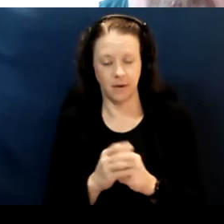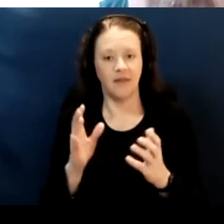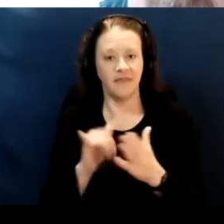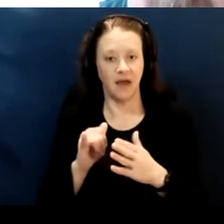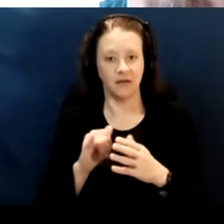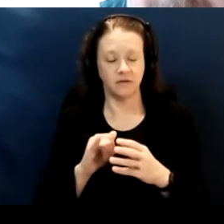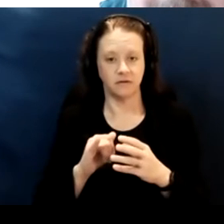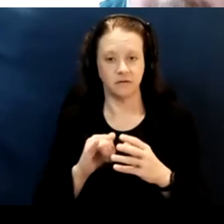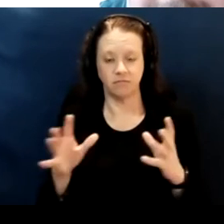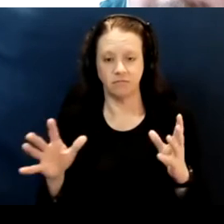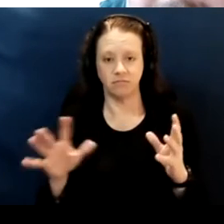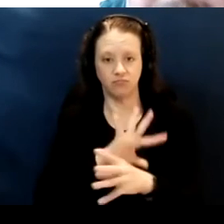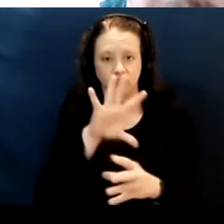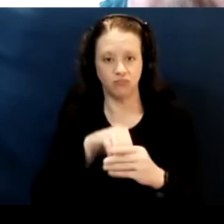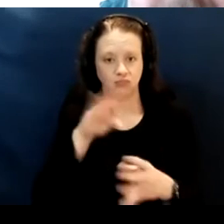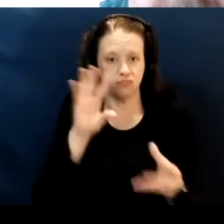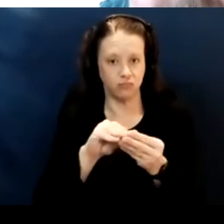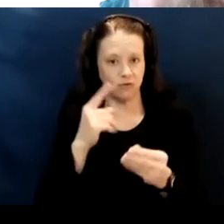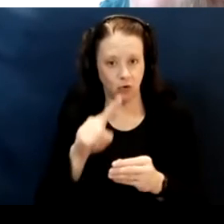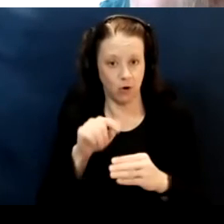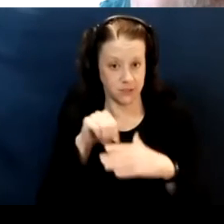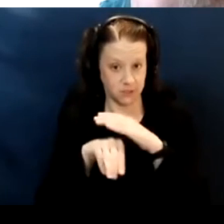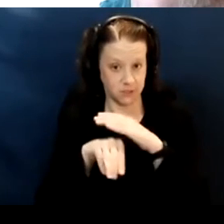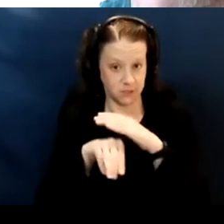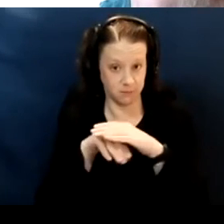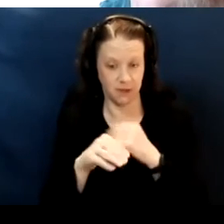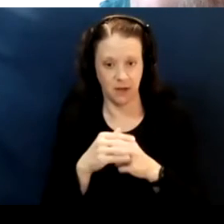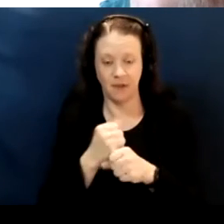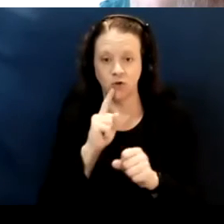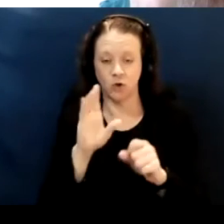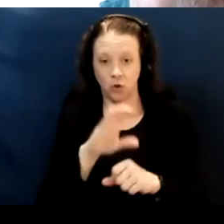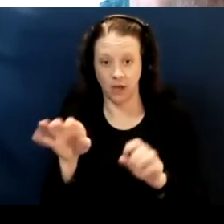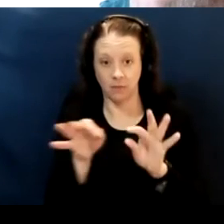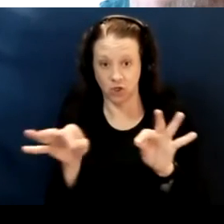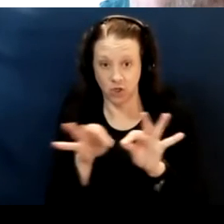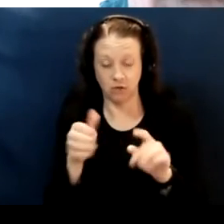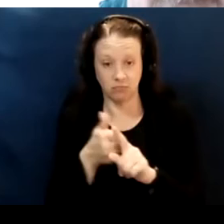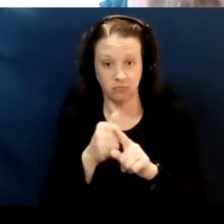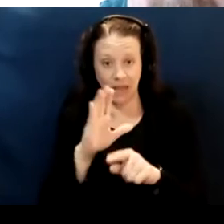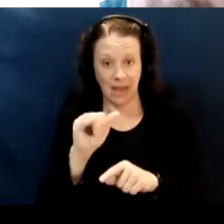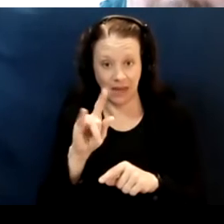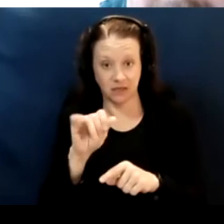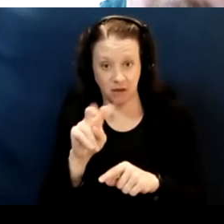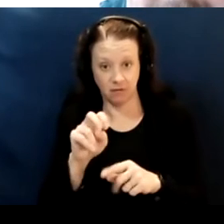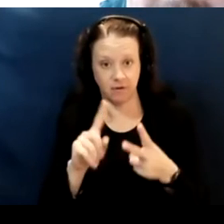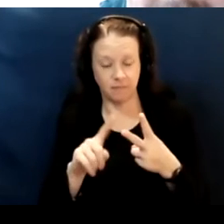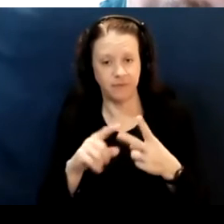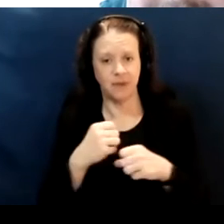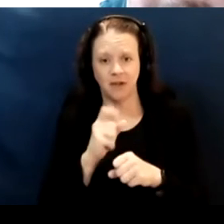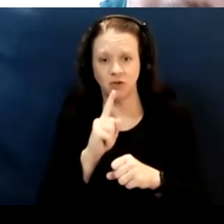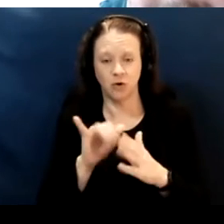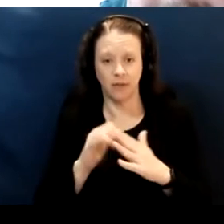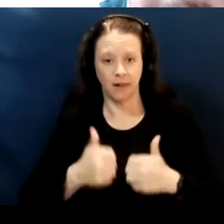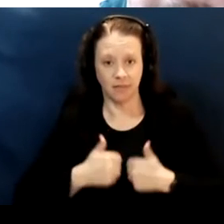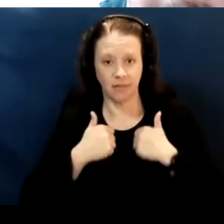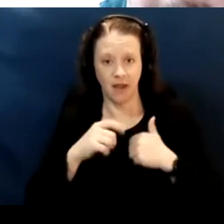accessibility. So making sure that the closed captioning is active, making sure that live